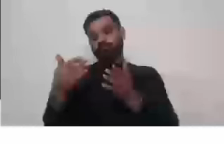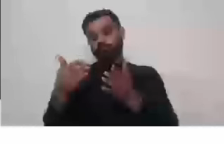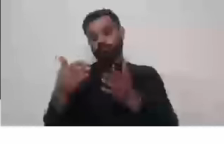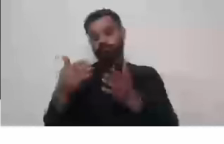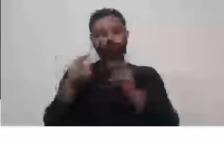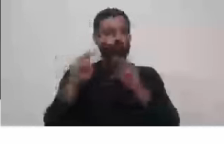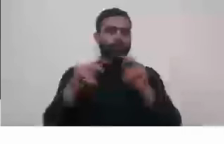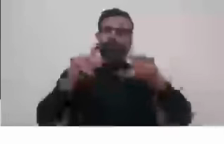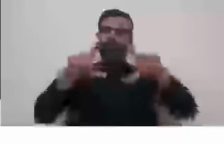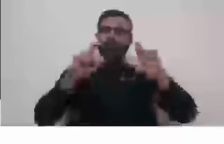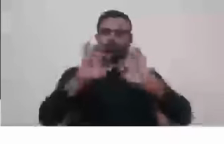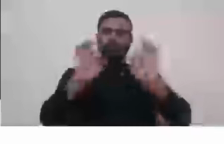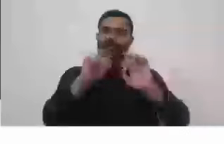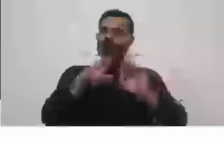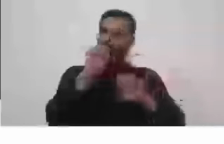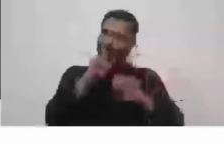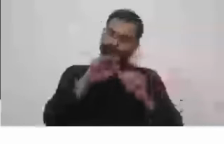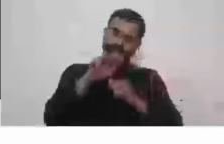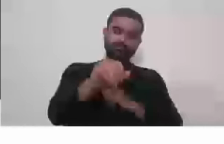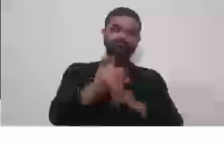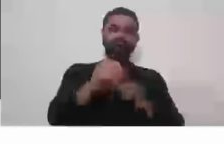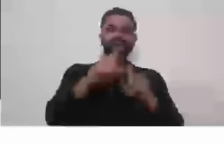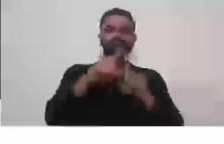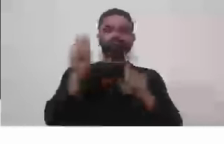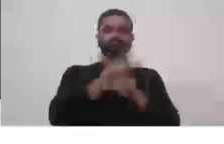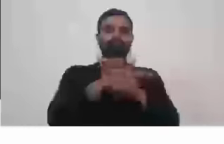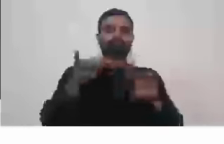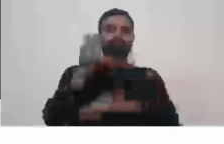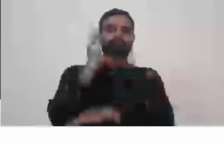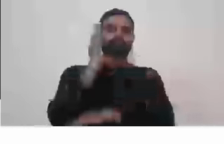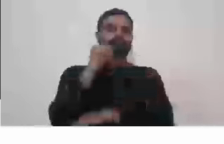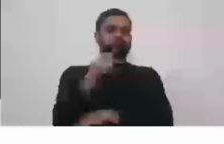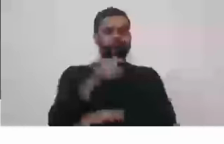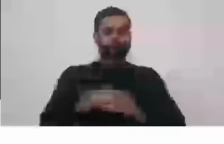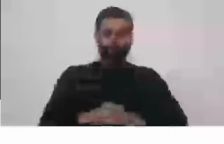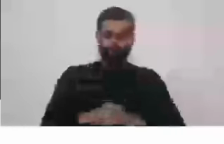to take screenshots. You can directly access and download all the presentation slides from there.